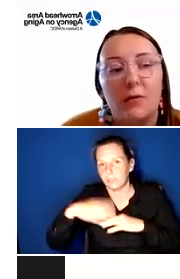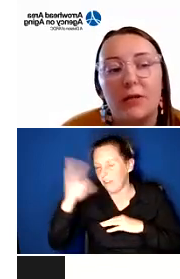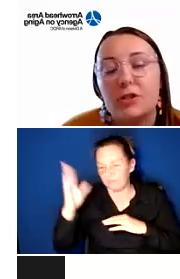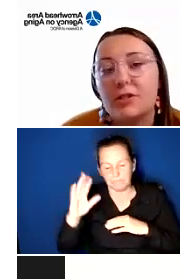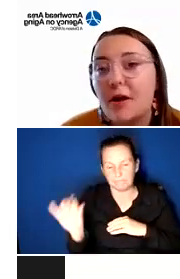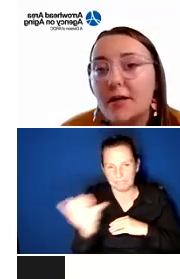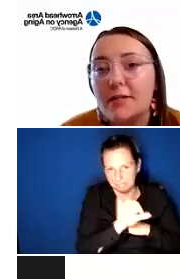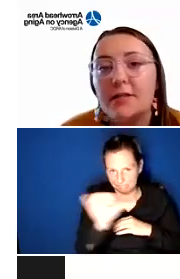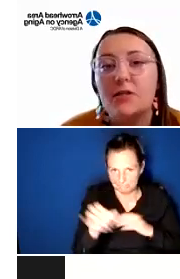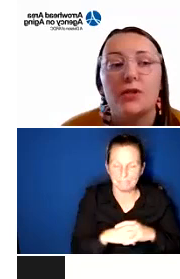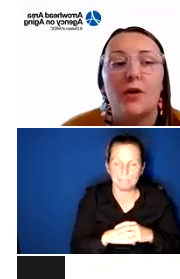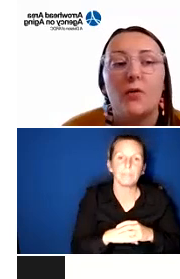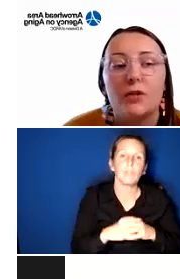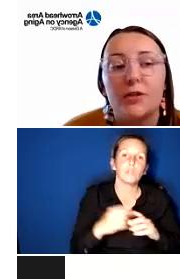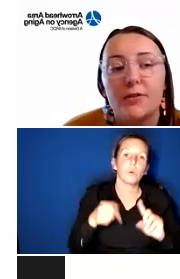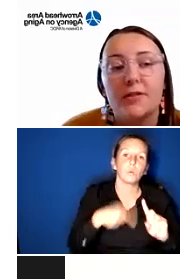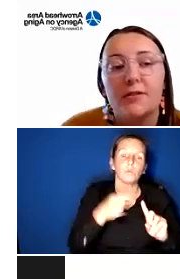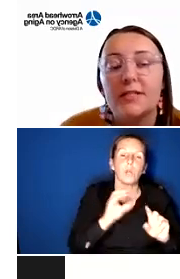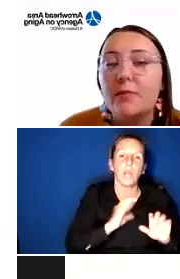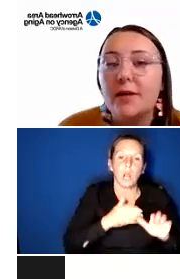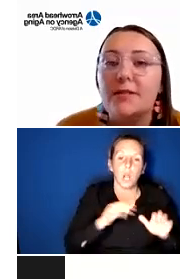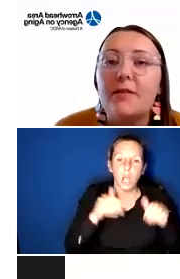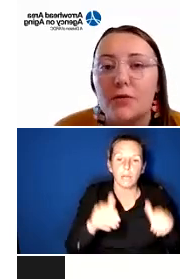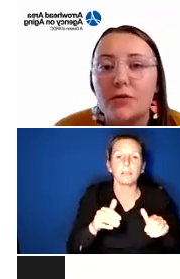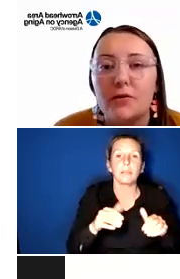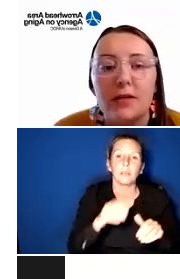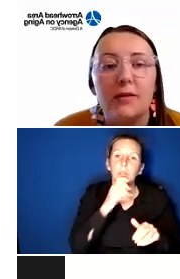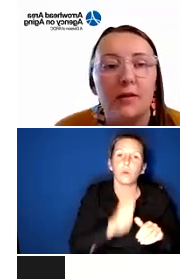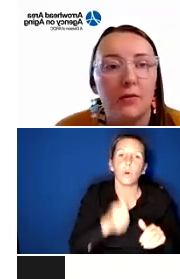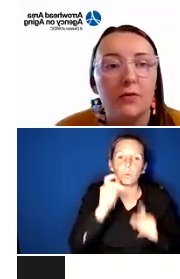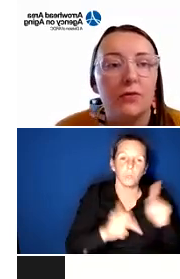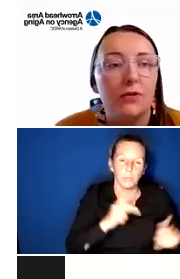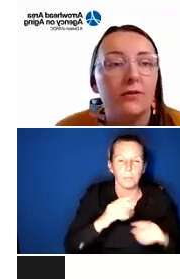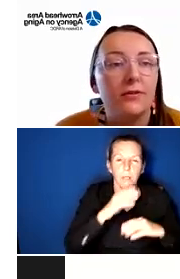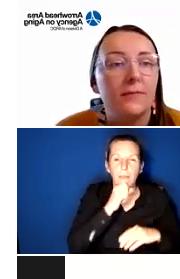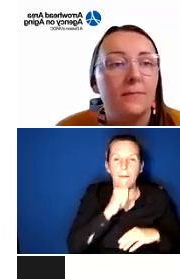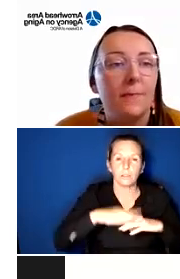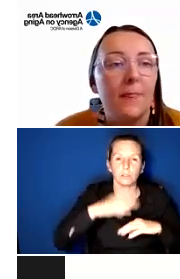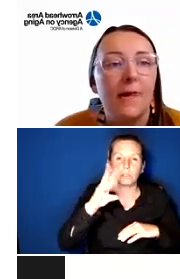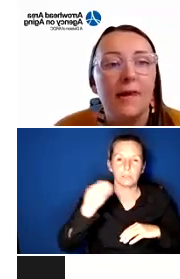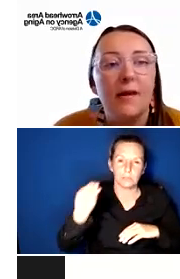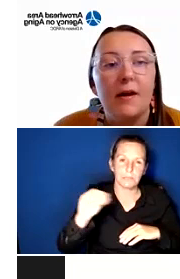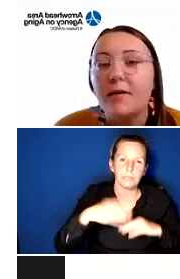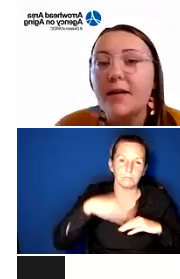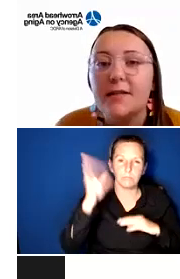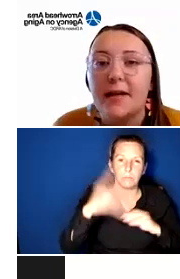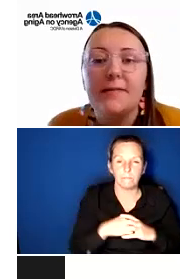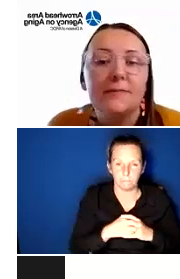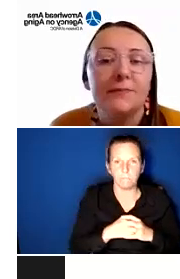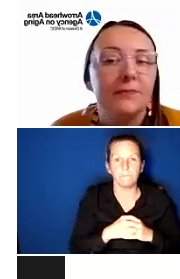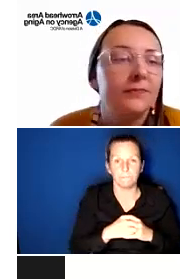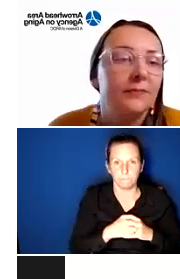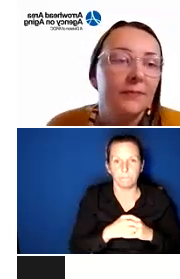target populations and audiences, which are older adults 60 plus and those serving those older adults. Next